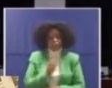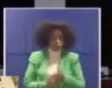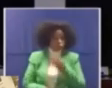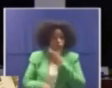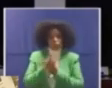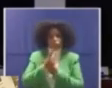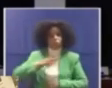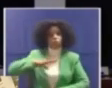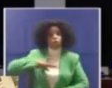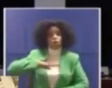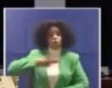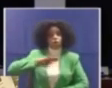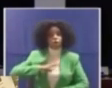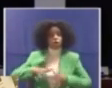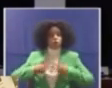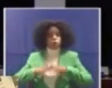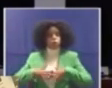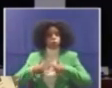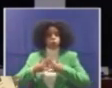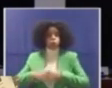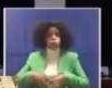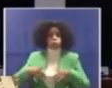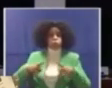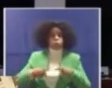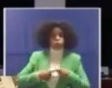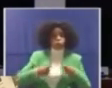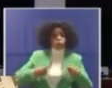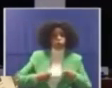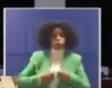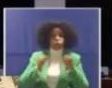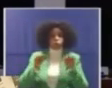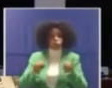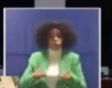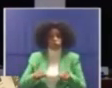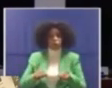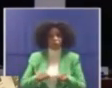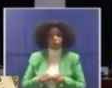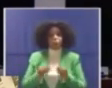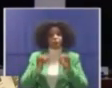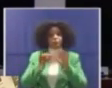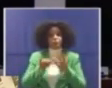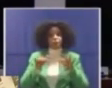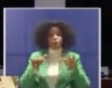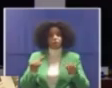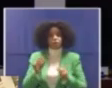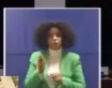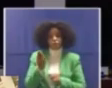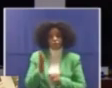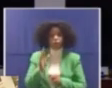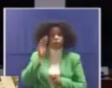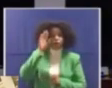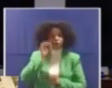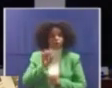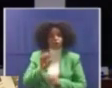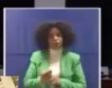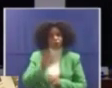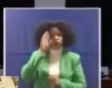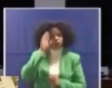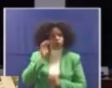army. The one known as Sudan People's Liberation Army,